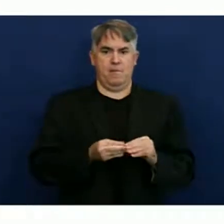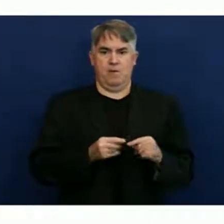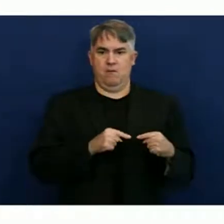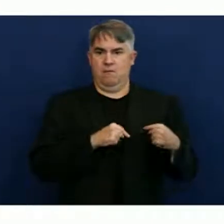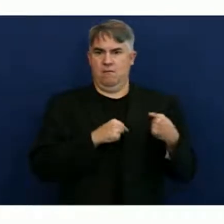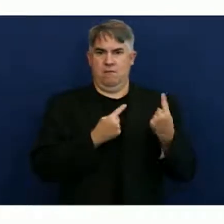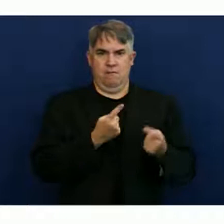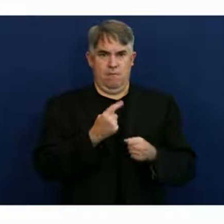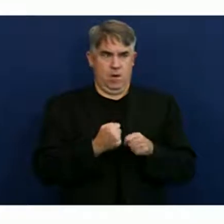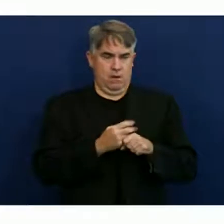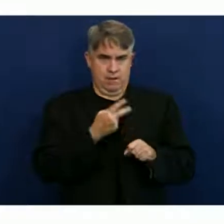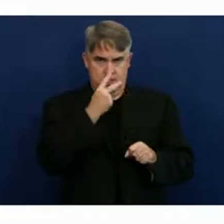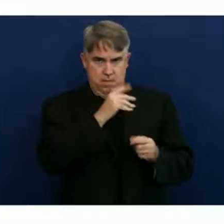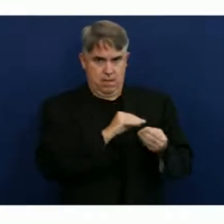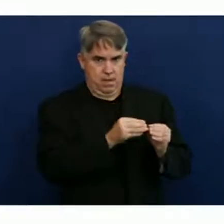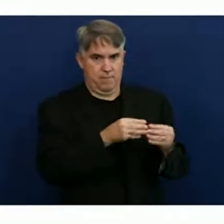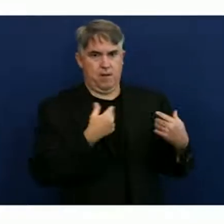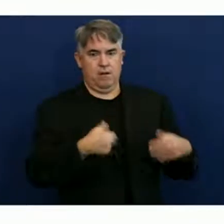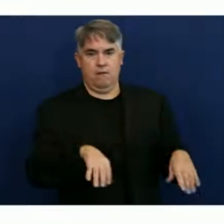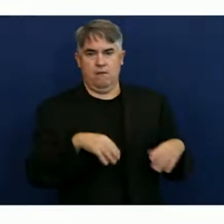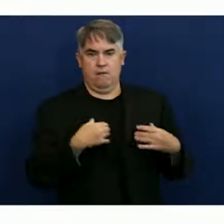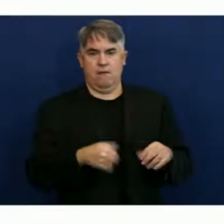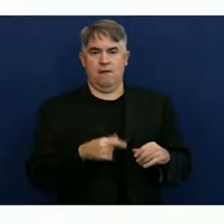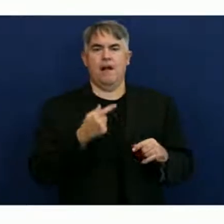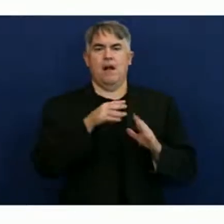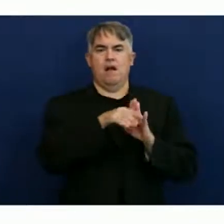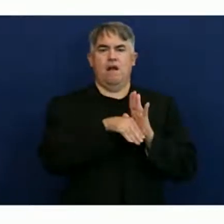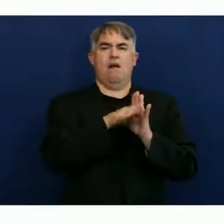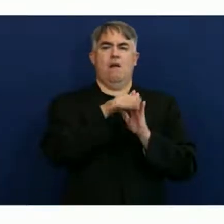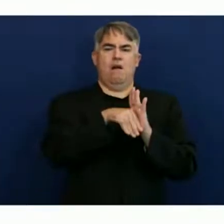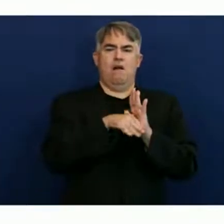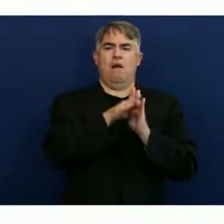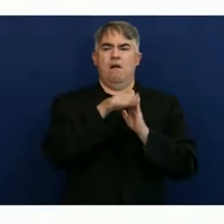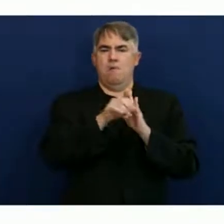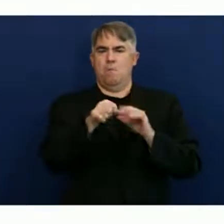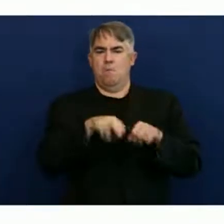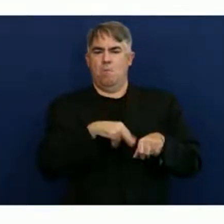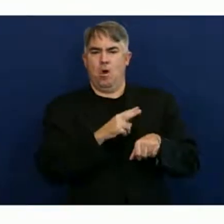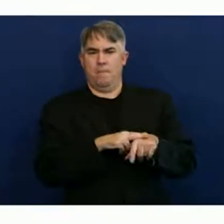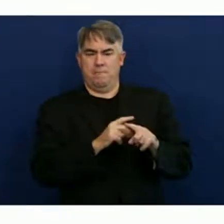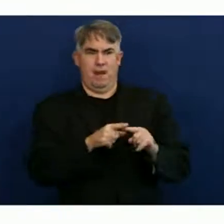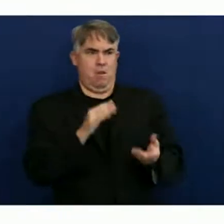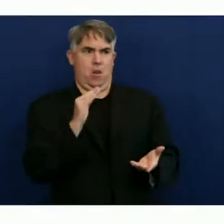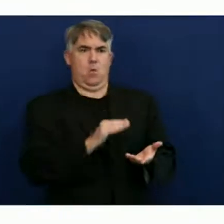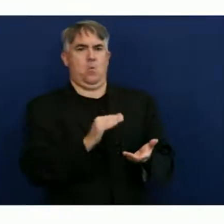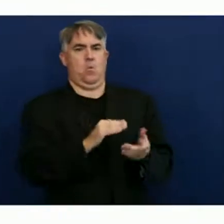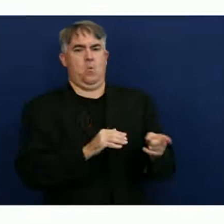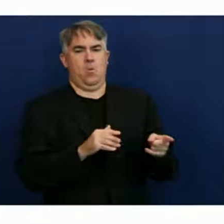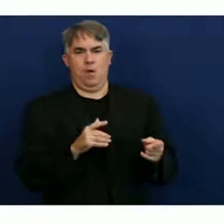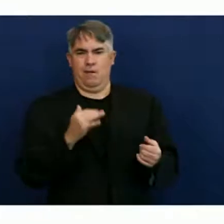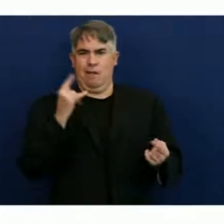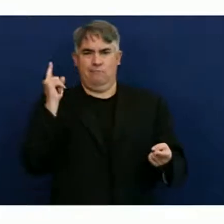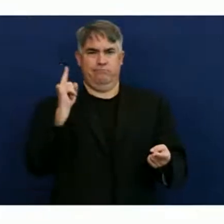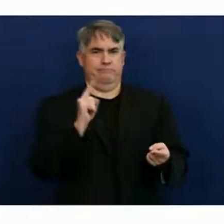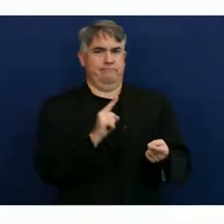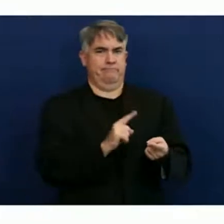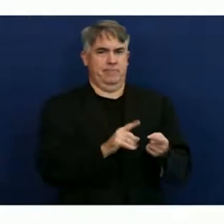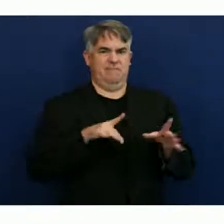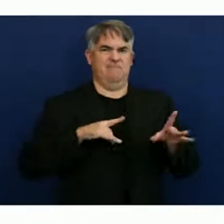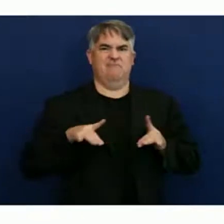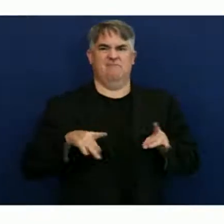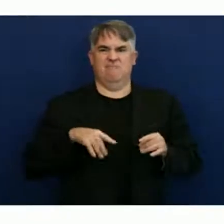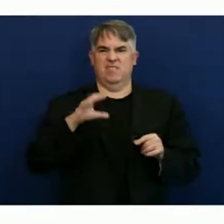low. Obviously, there's some day-to-day fluctuations. That's always been the case throughout. But our rolling percentage of positive at 1.4% there,